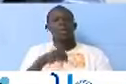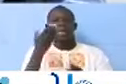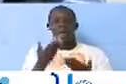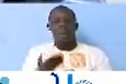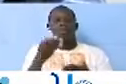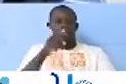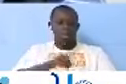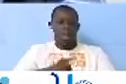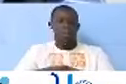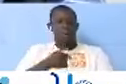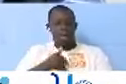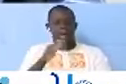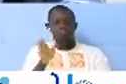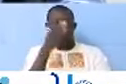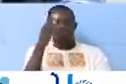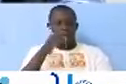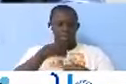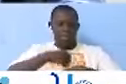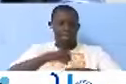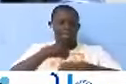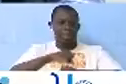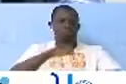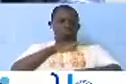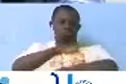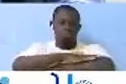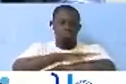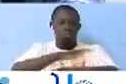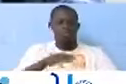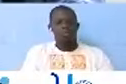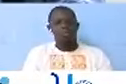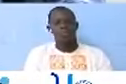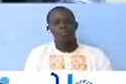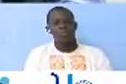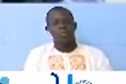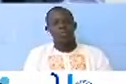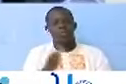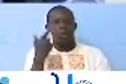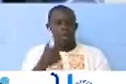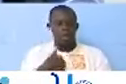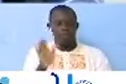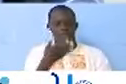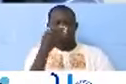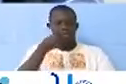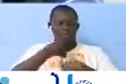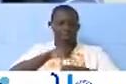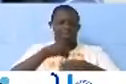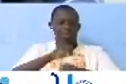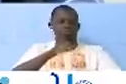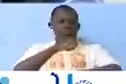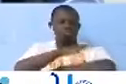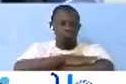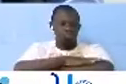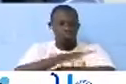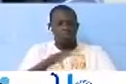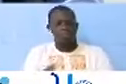the time when I should go to the training school. Coming to the training school. When I went to the training school,